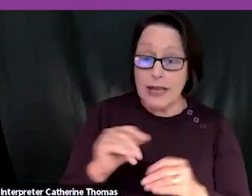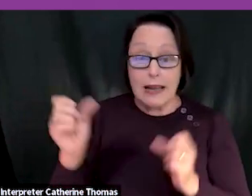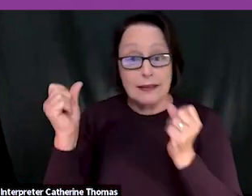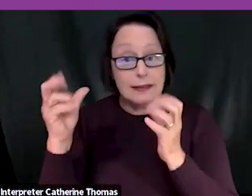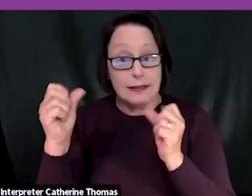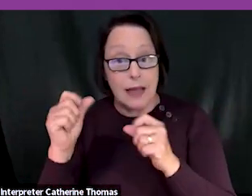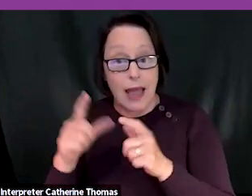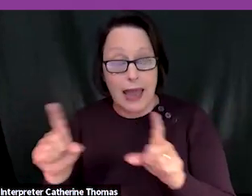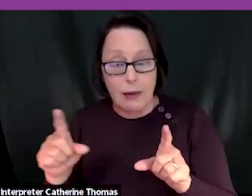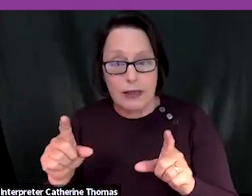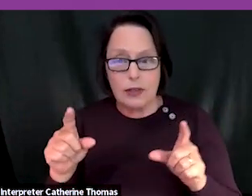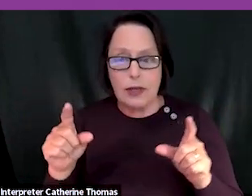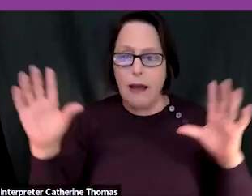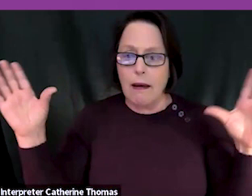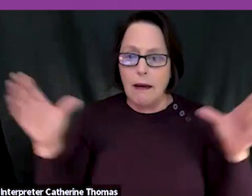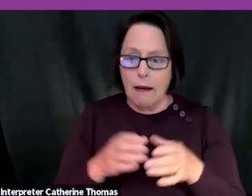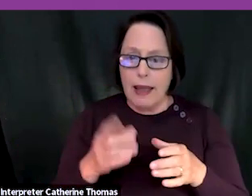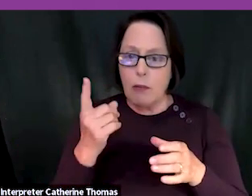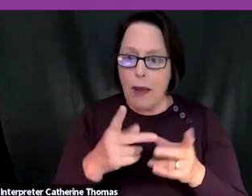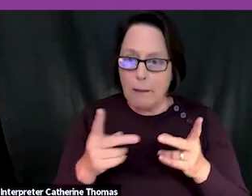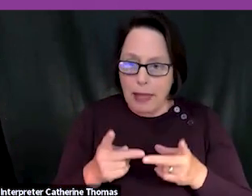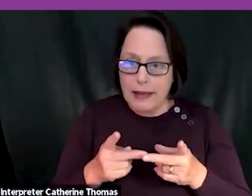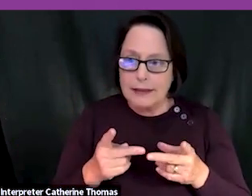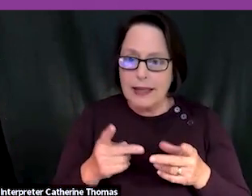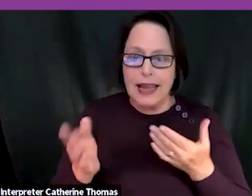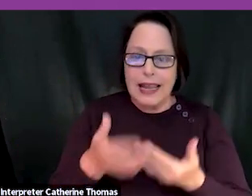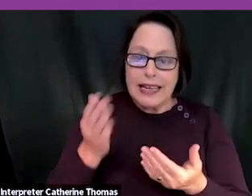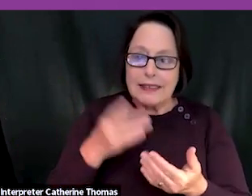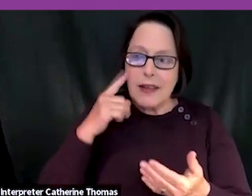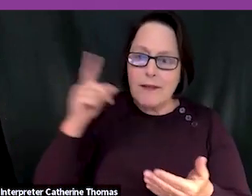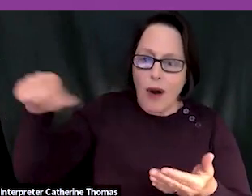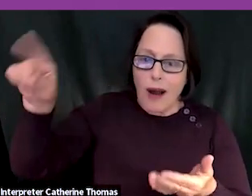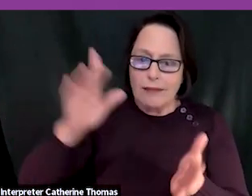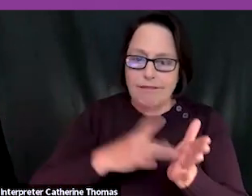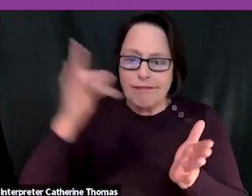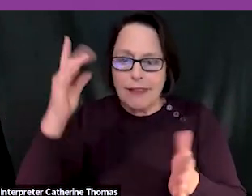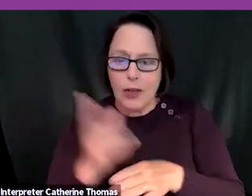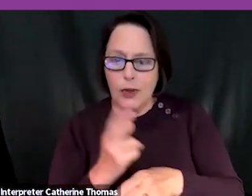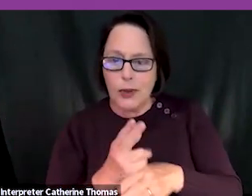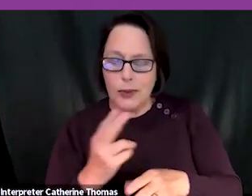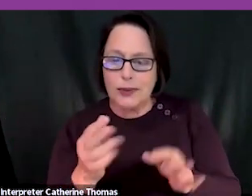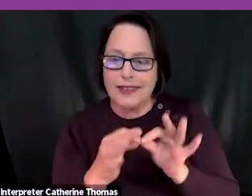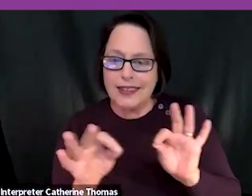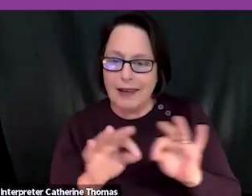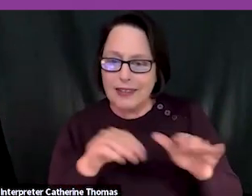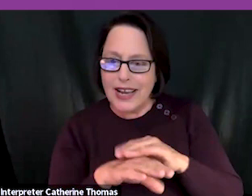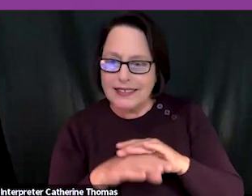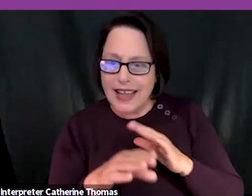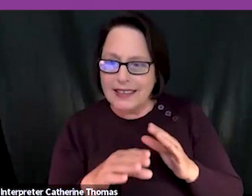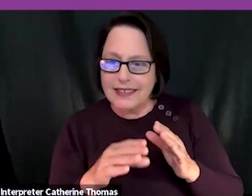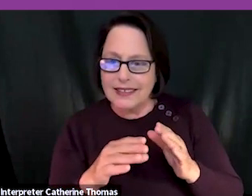while simplifying the process to receive them, is another important goal of our language access